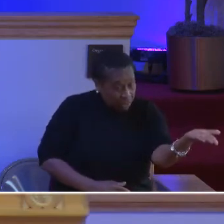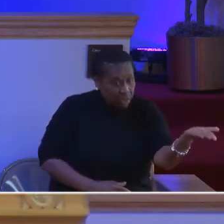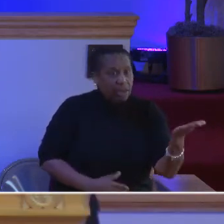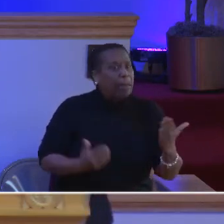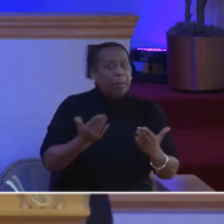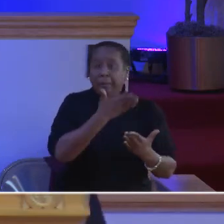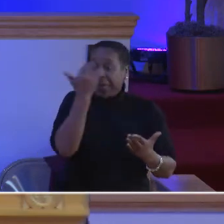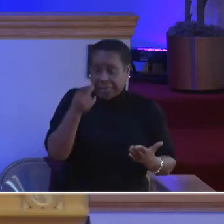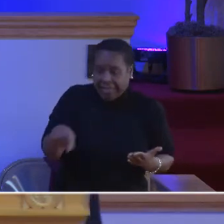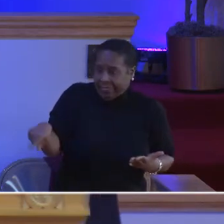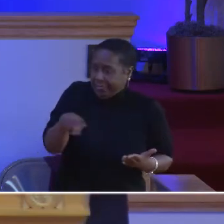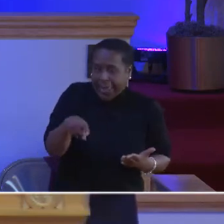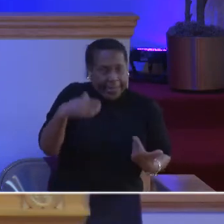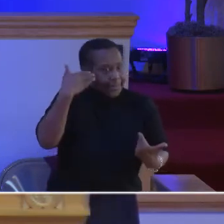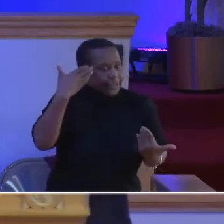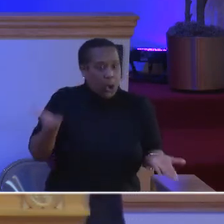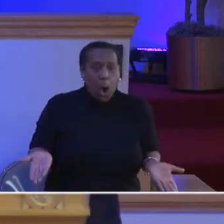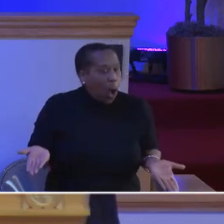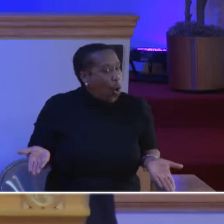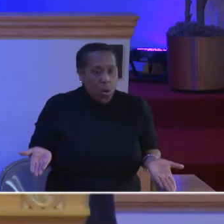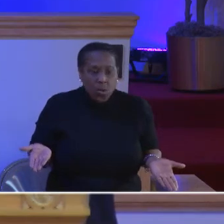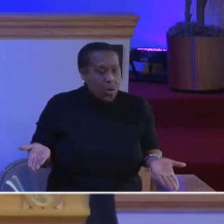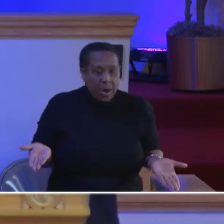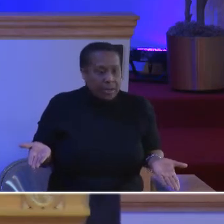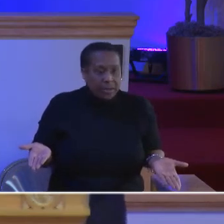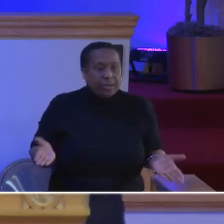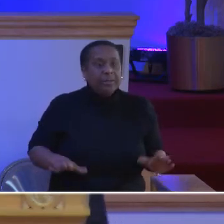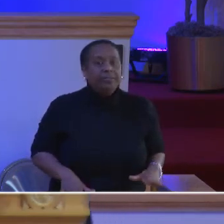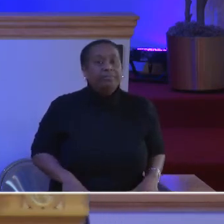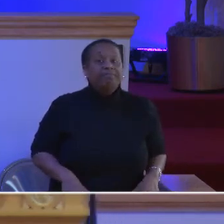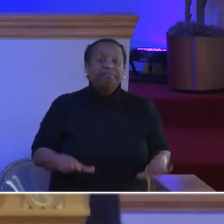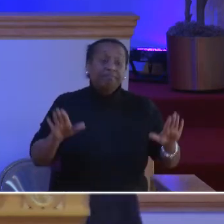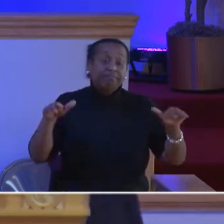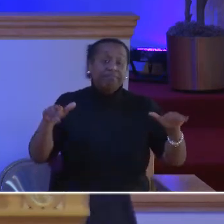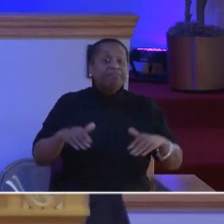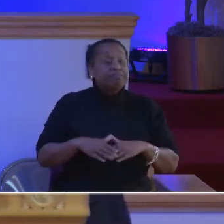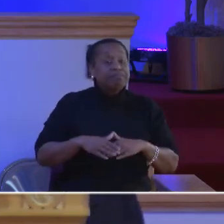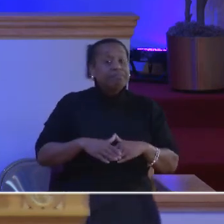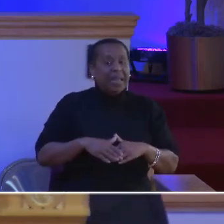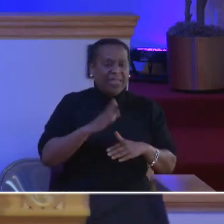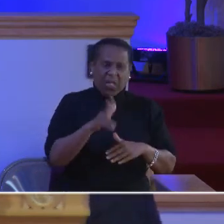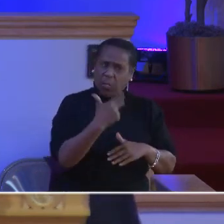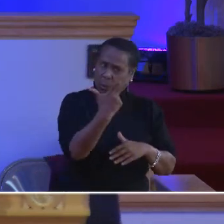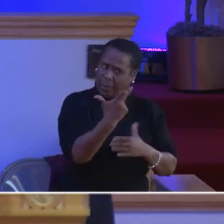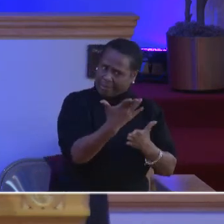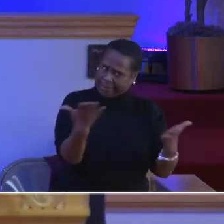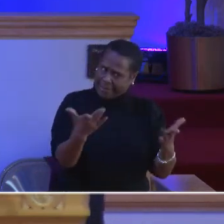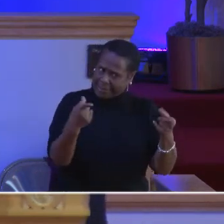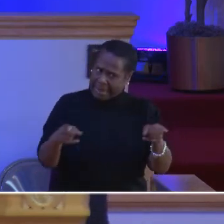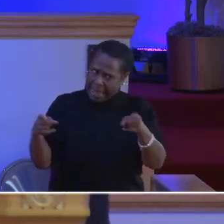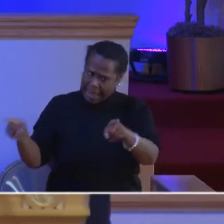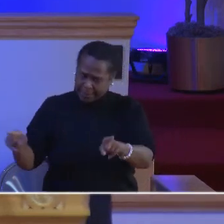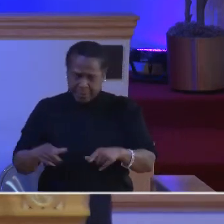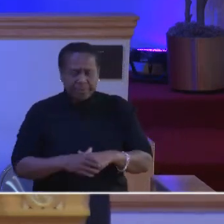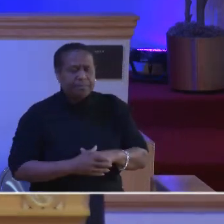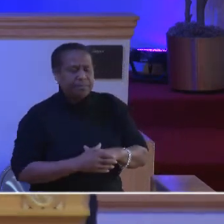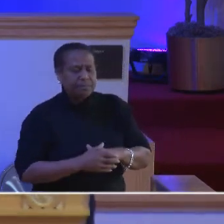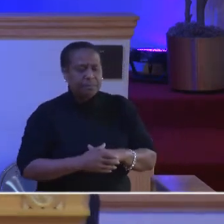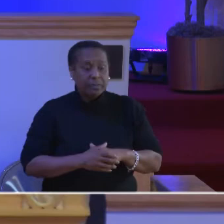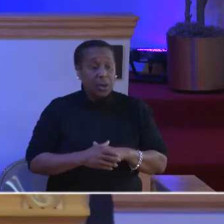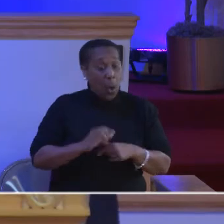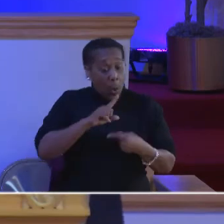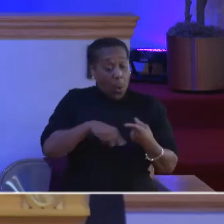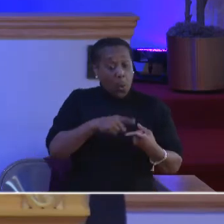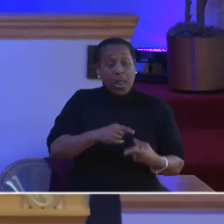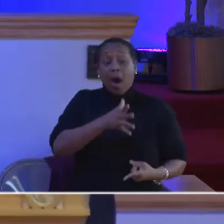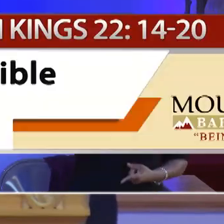Because they did not know. And beloved, there are three things that takes place when a